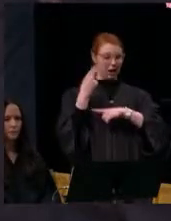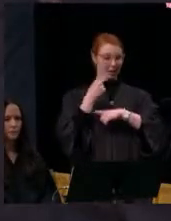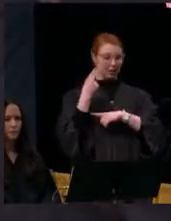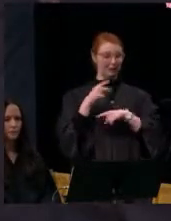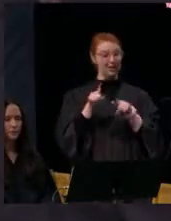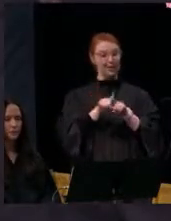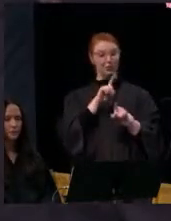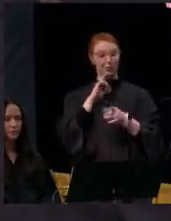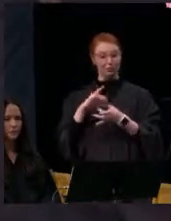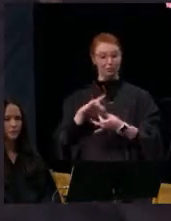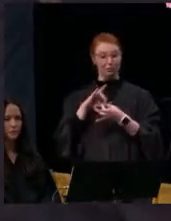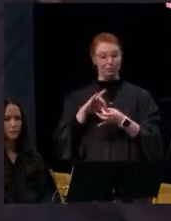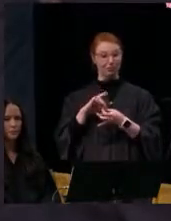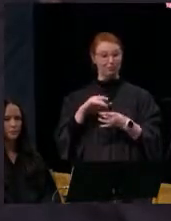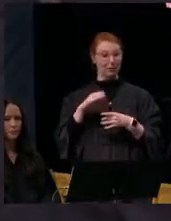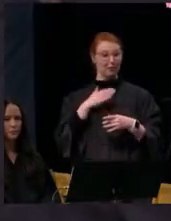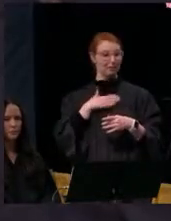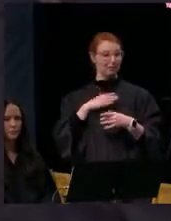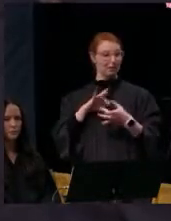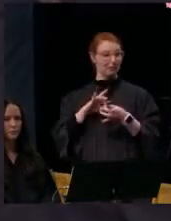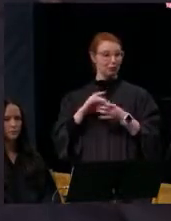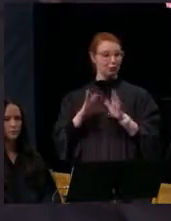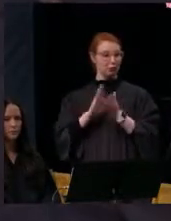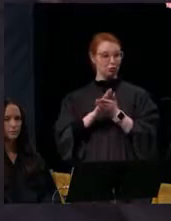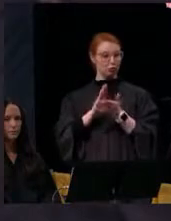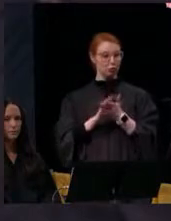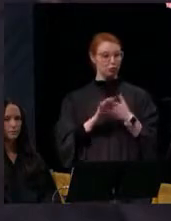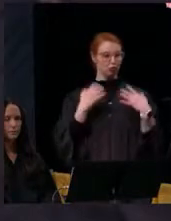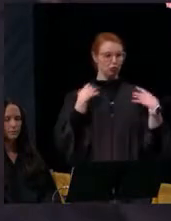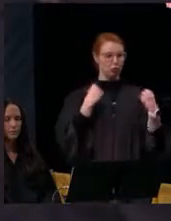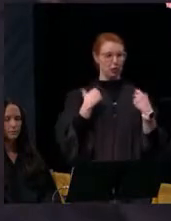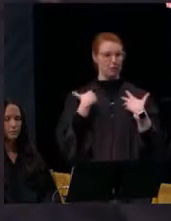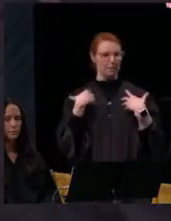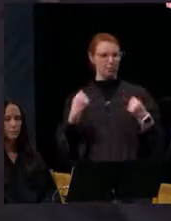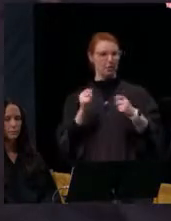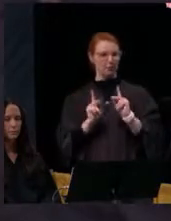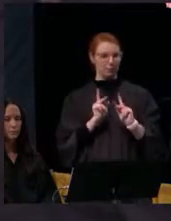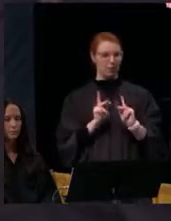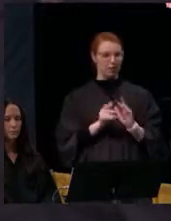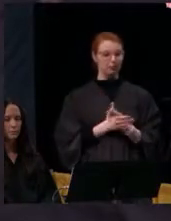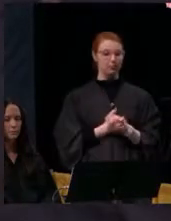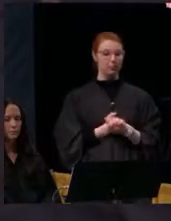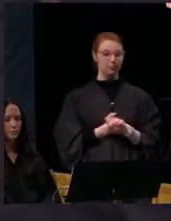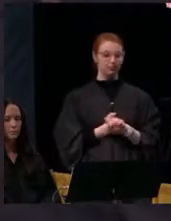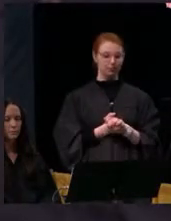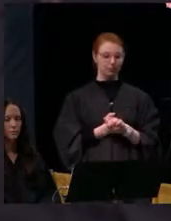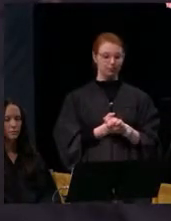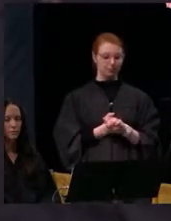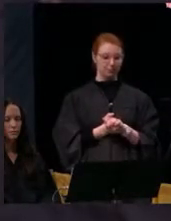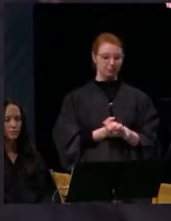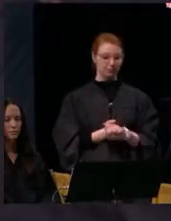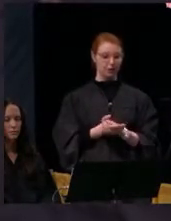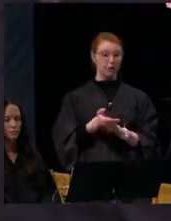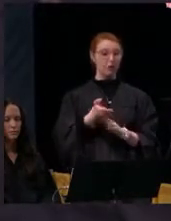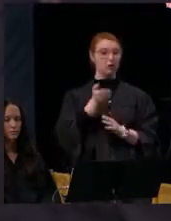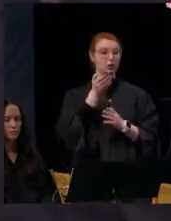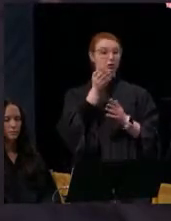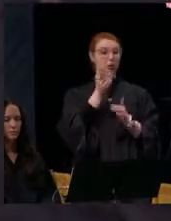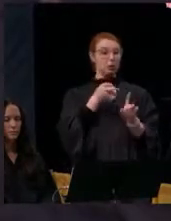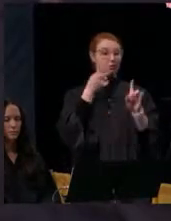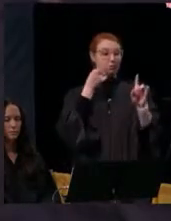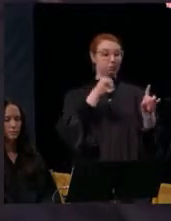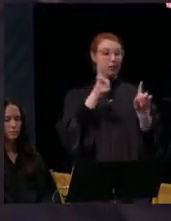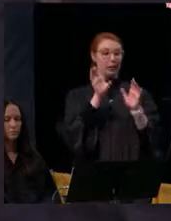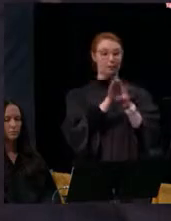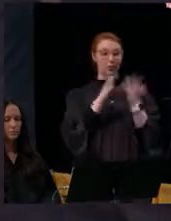Eagles, impactful, strong, and brave. The main focal point of the mural is none other than Ronald N.